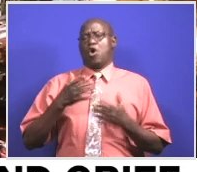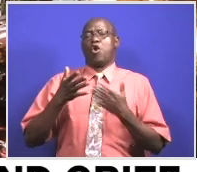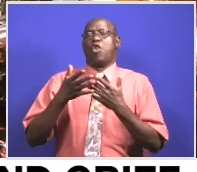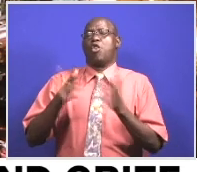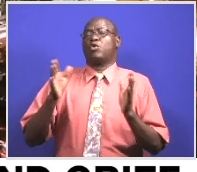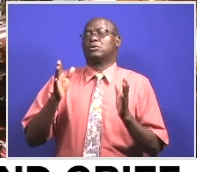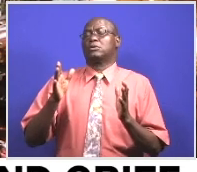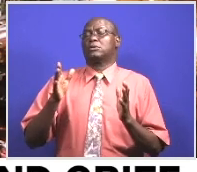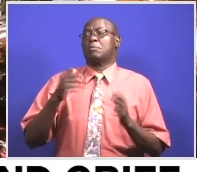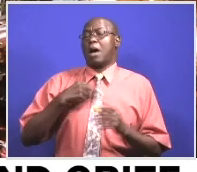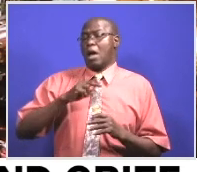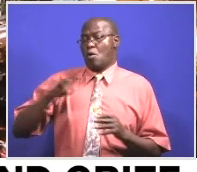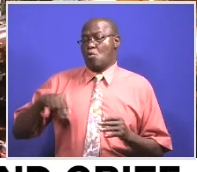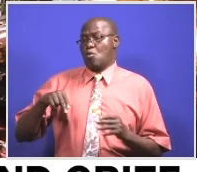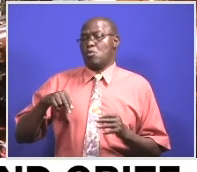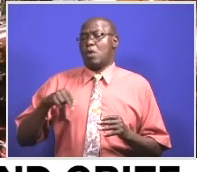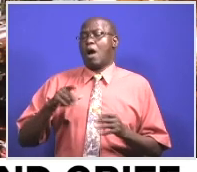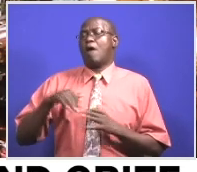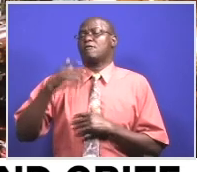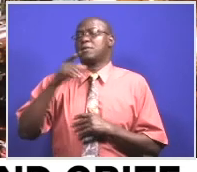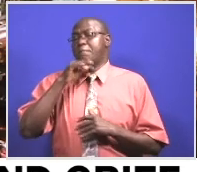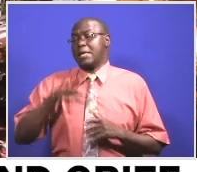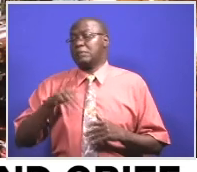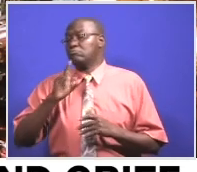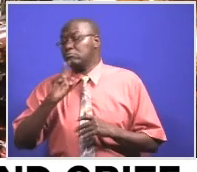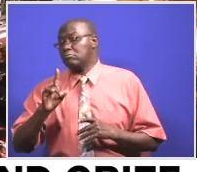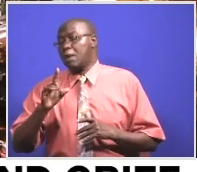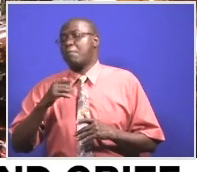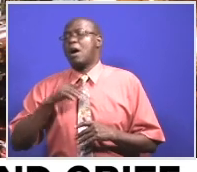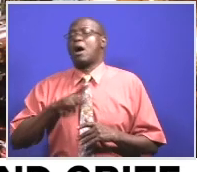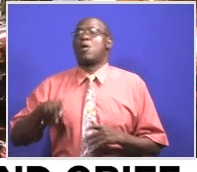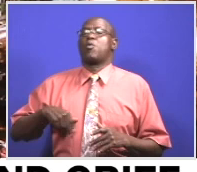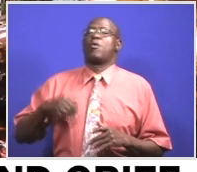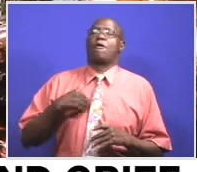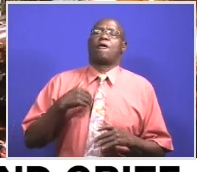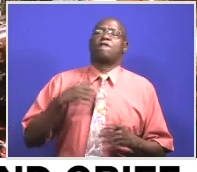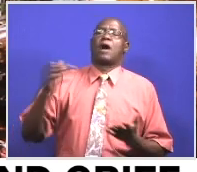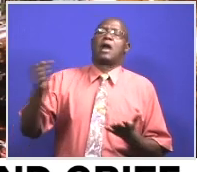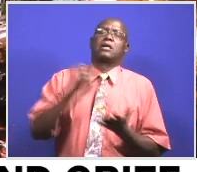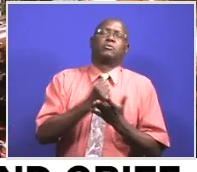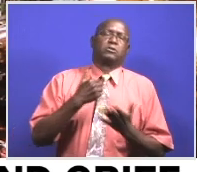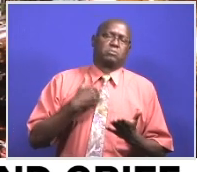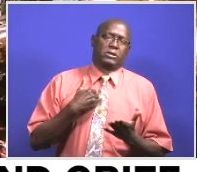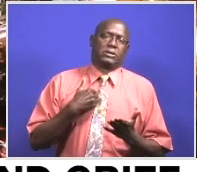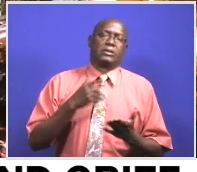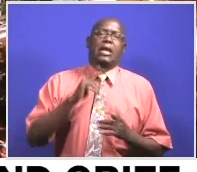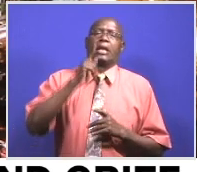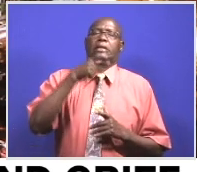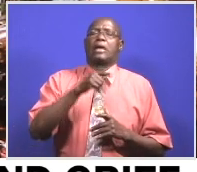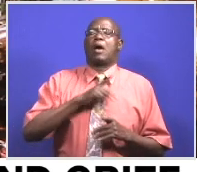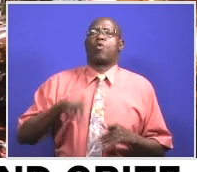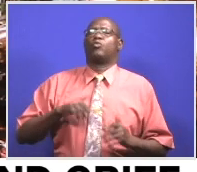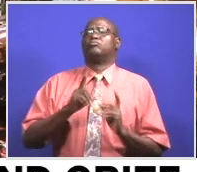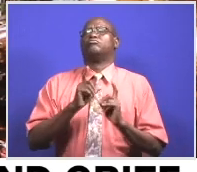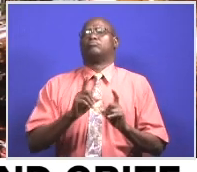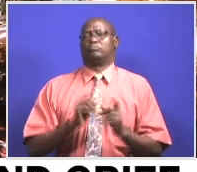adopted me after losing my both parents. Let me tell you, when you hear that call, someone tells you that